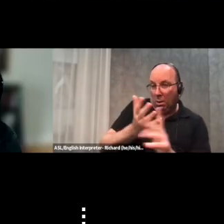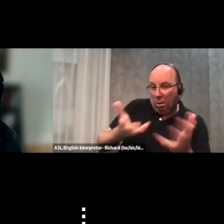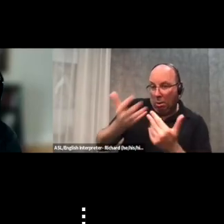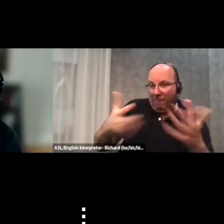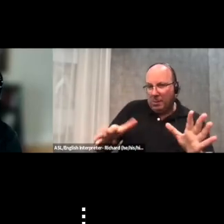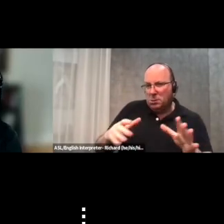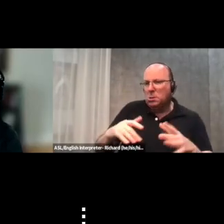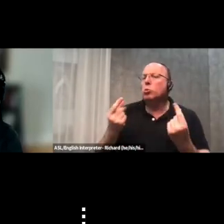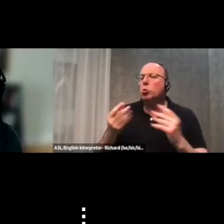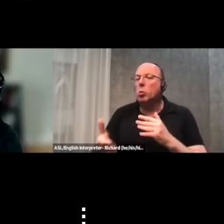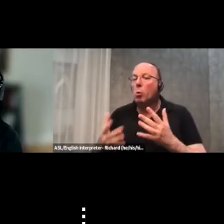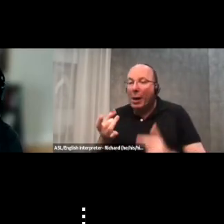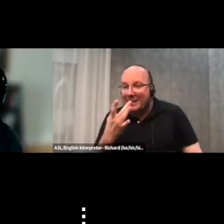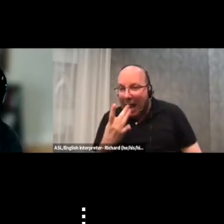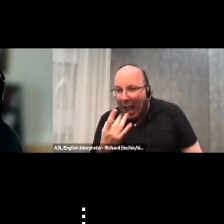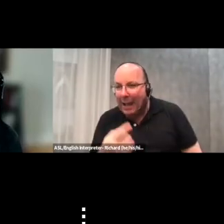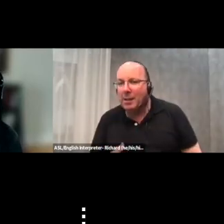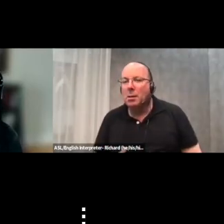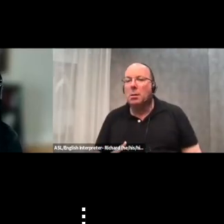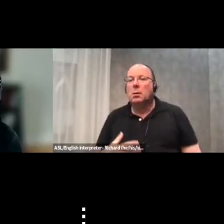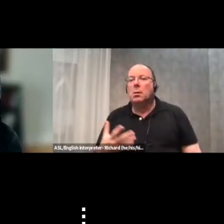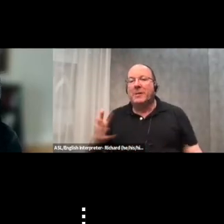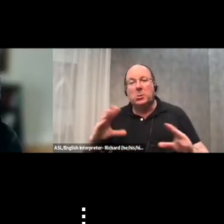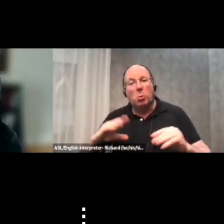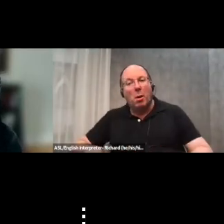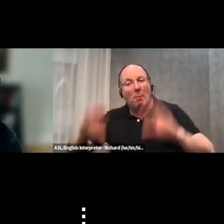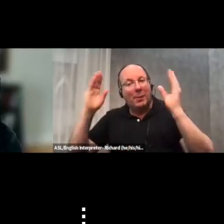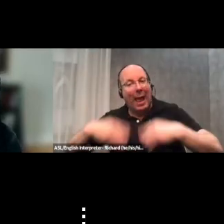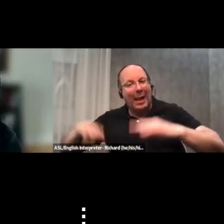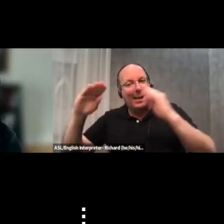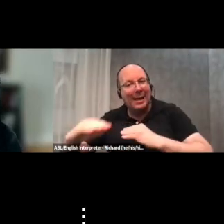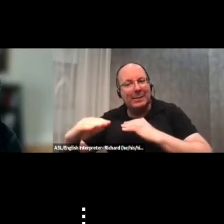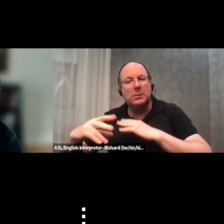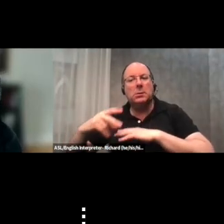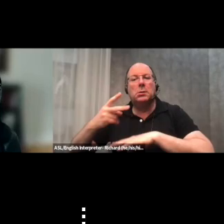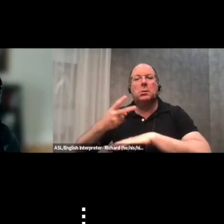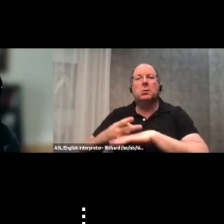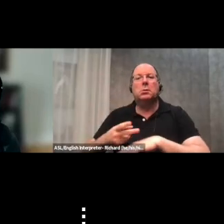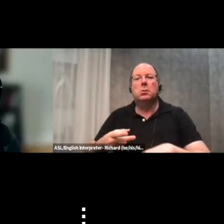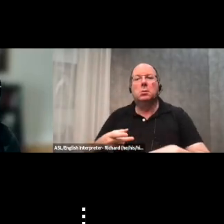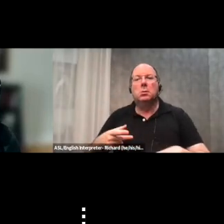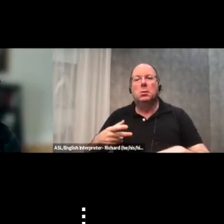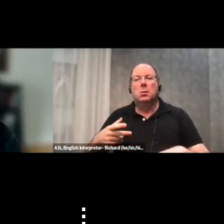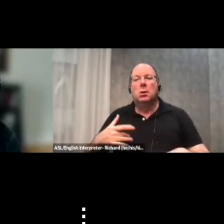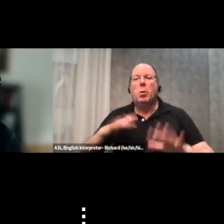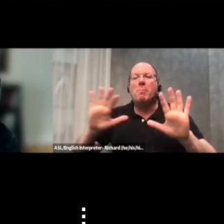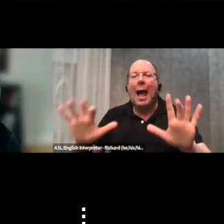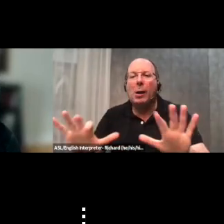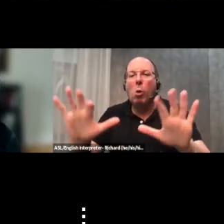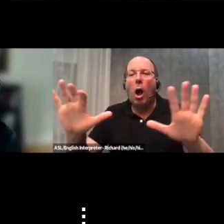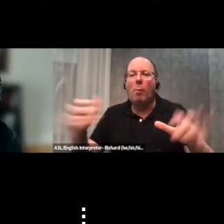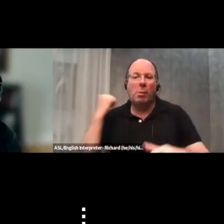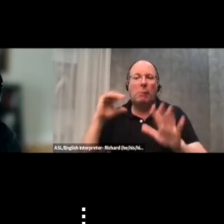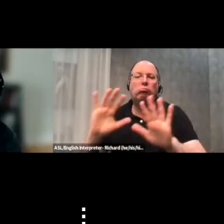hand? Do you want me to lay out this blanket for you? Should we have, like, do you want a back rub? Something like